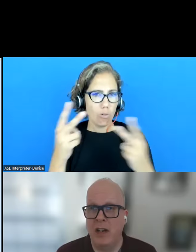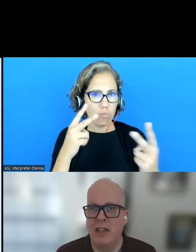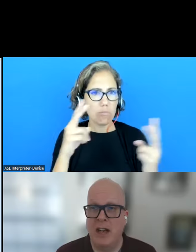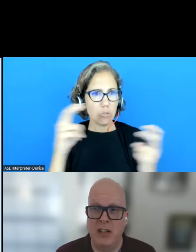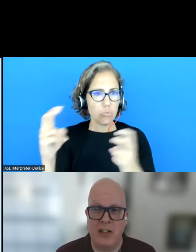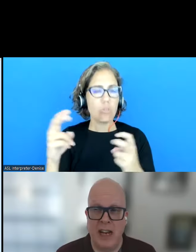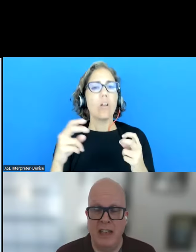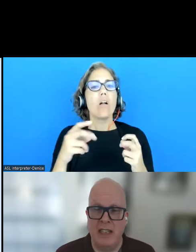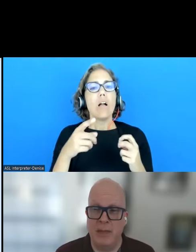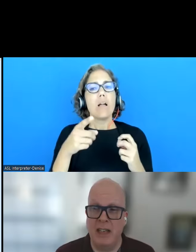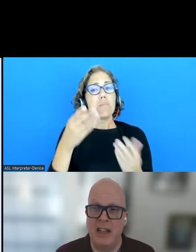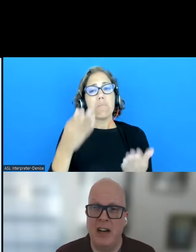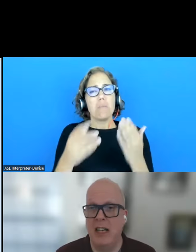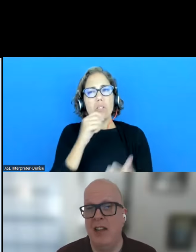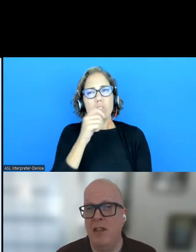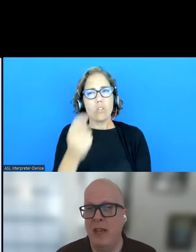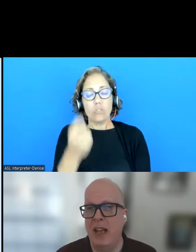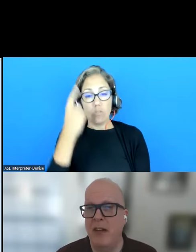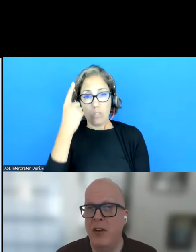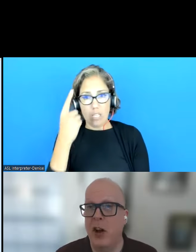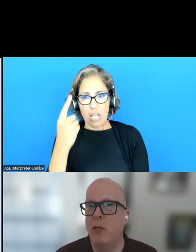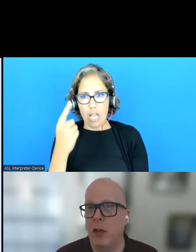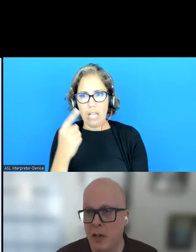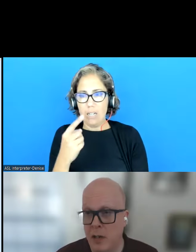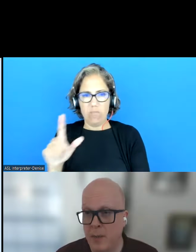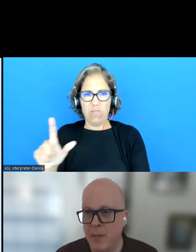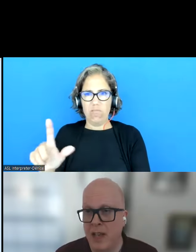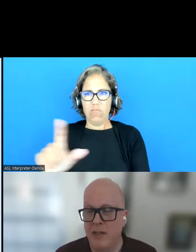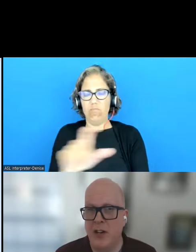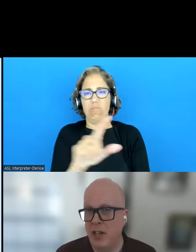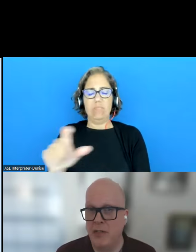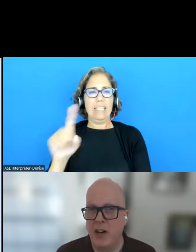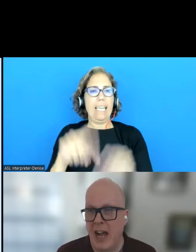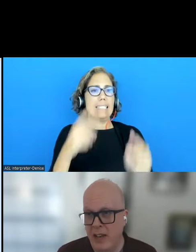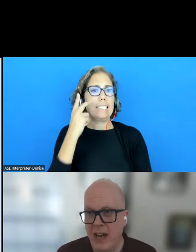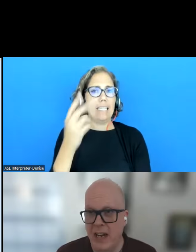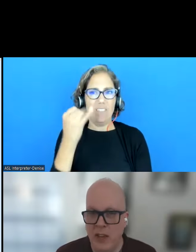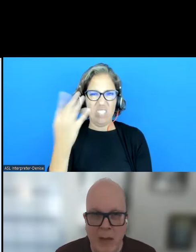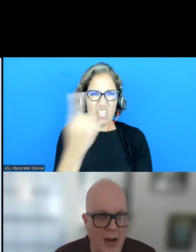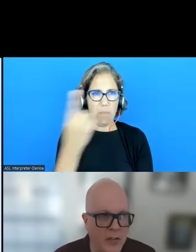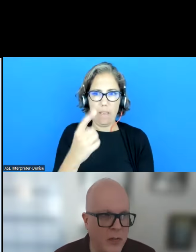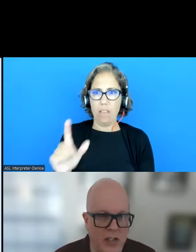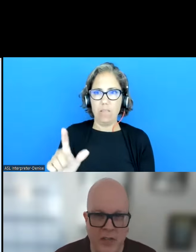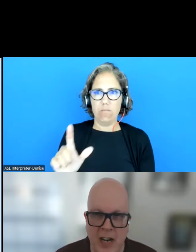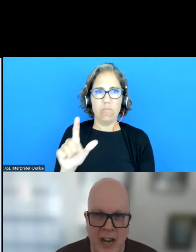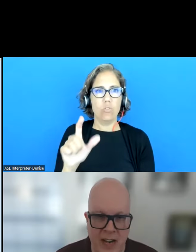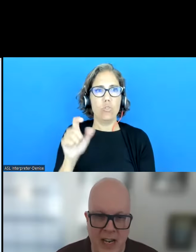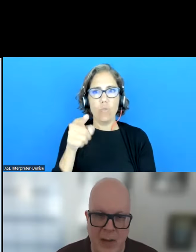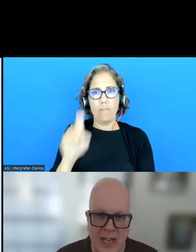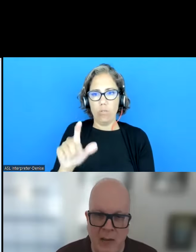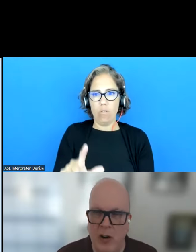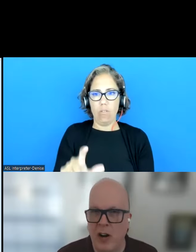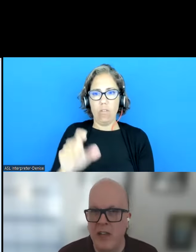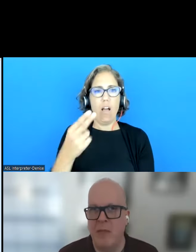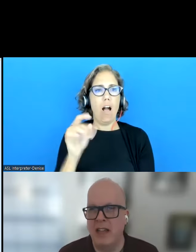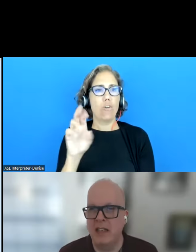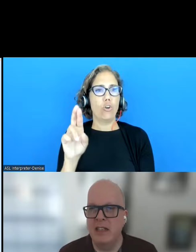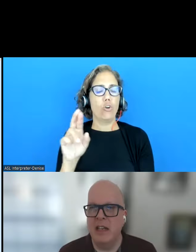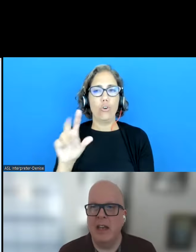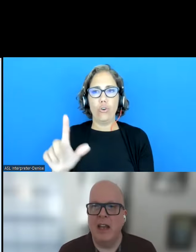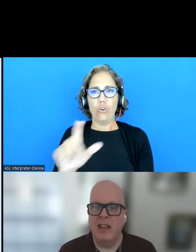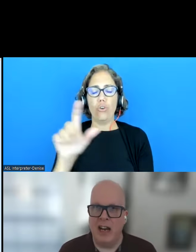not going to understand that something's there to even be hovered over if they're navigating with a mouse. Of course, if they're navigating by keyboard or